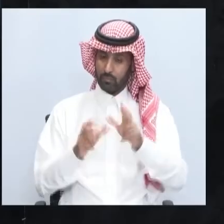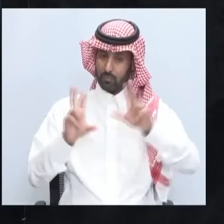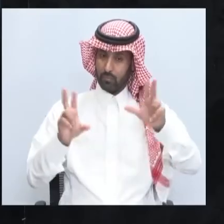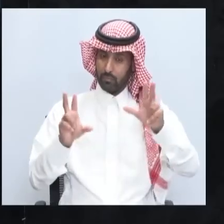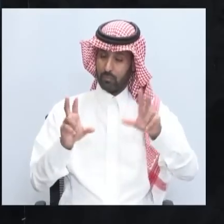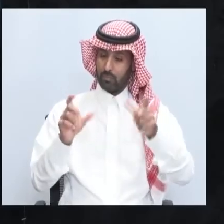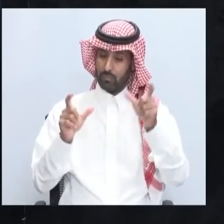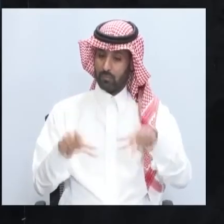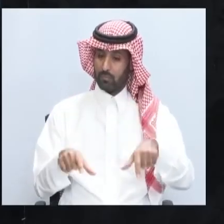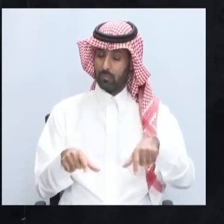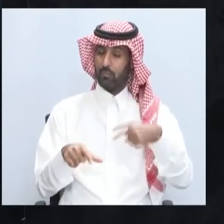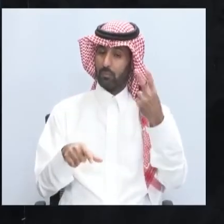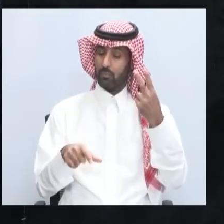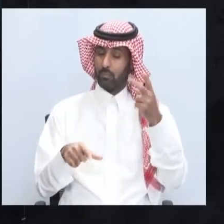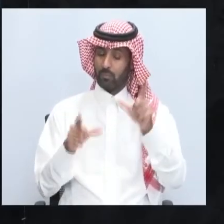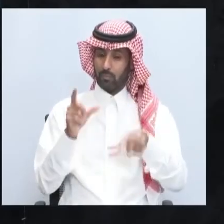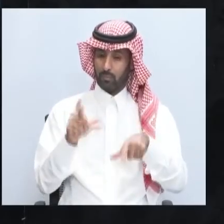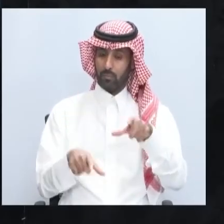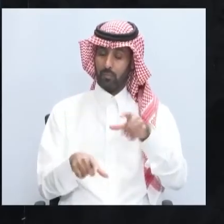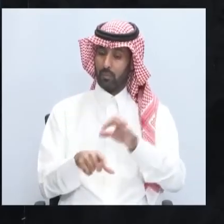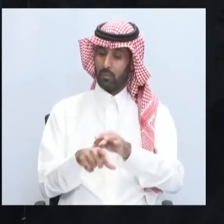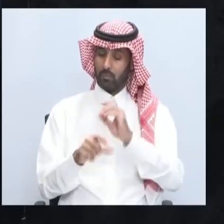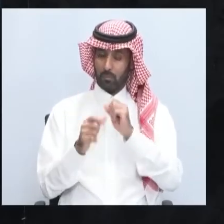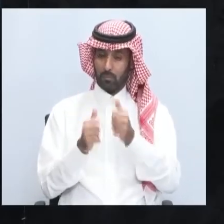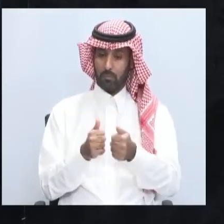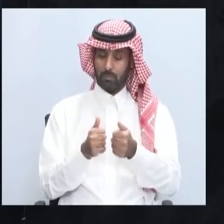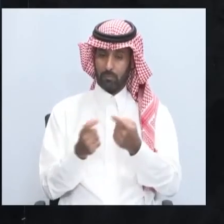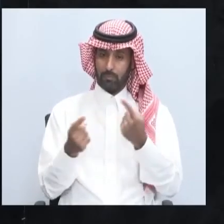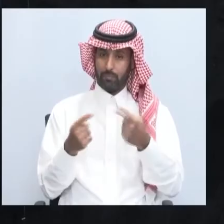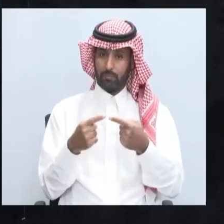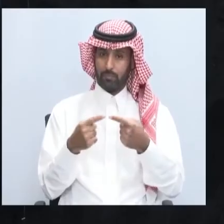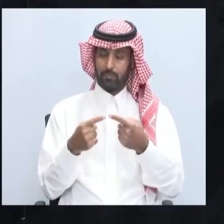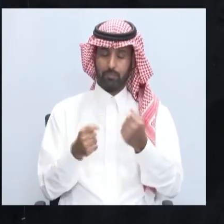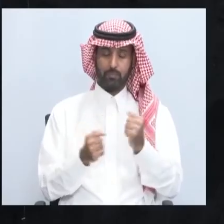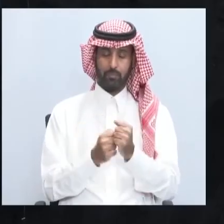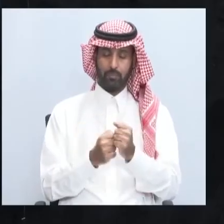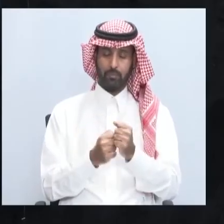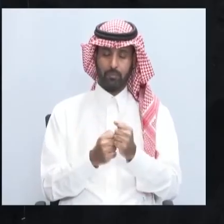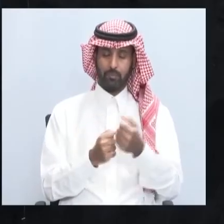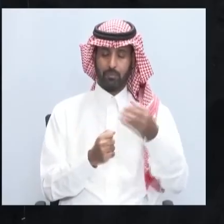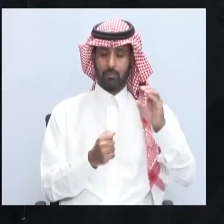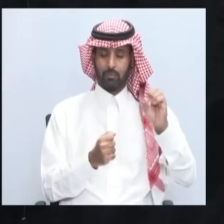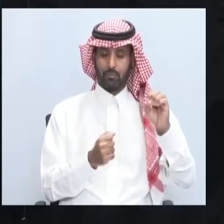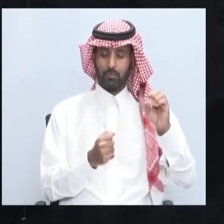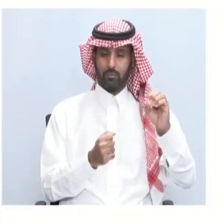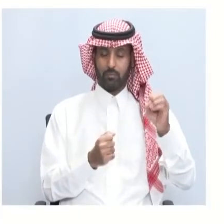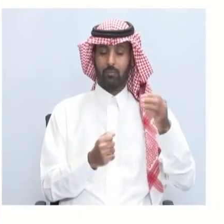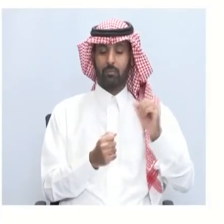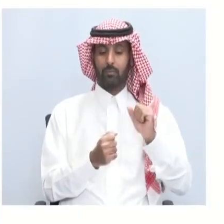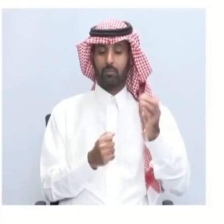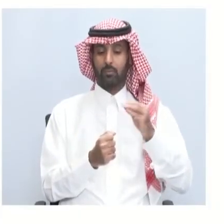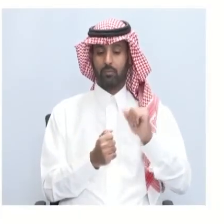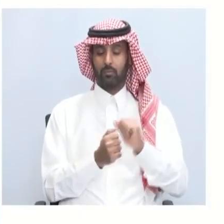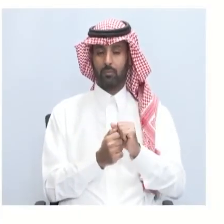left competitors. So people who compete against each other, what do they call them? Yes,